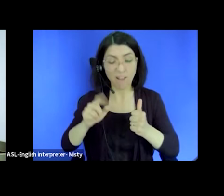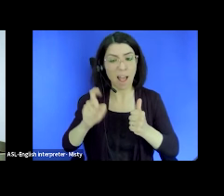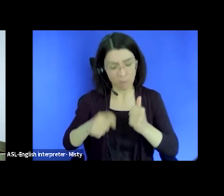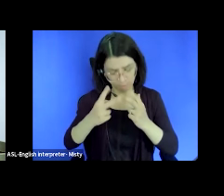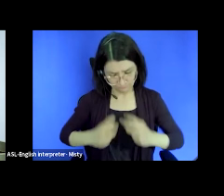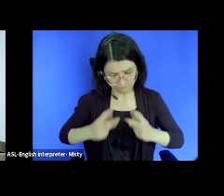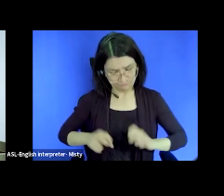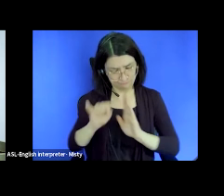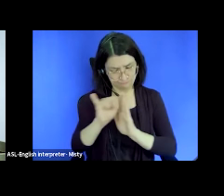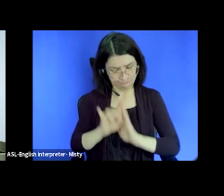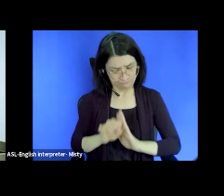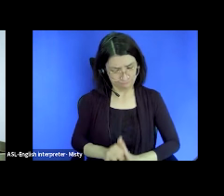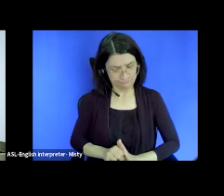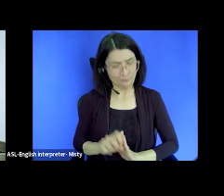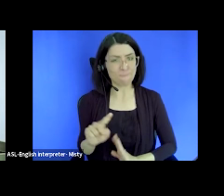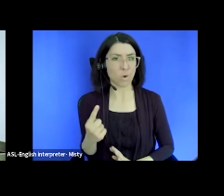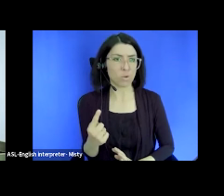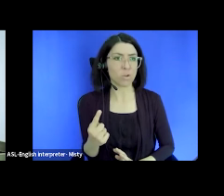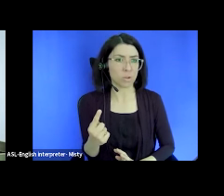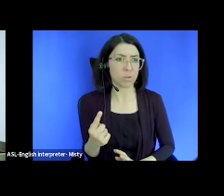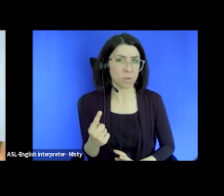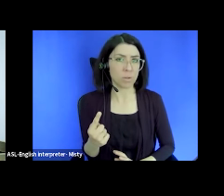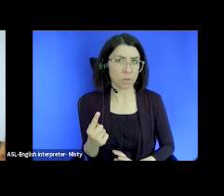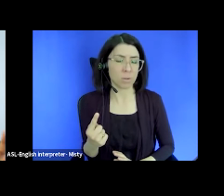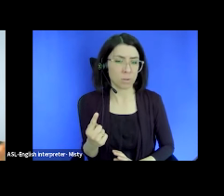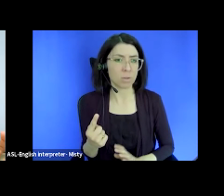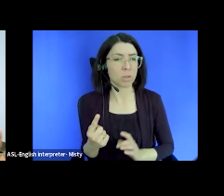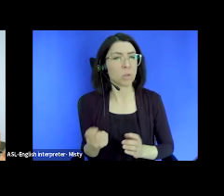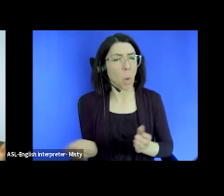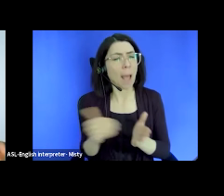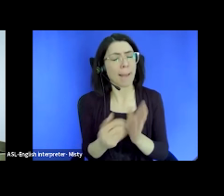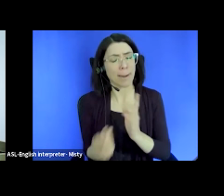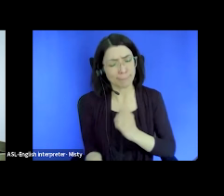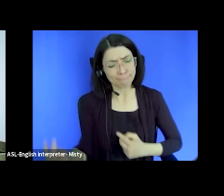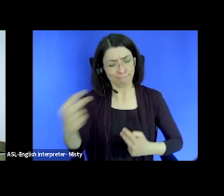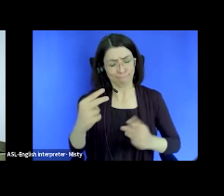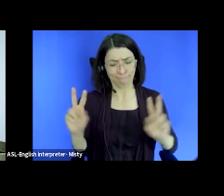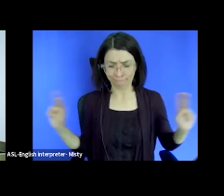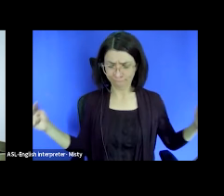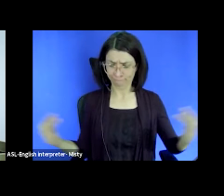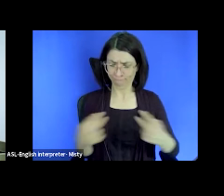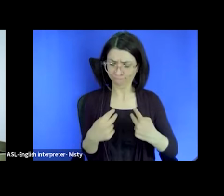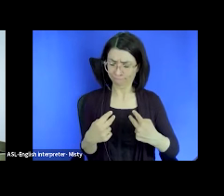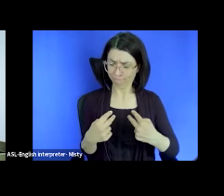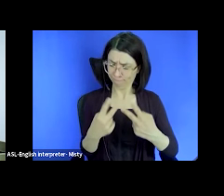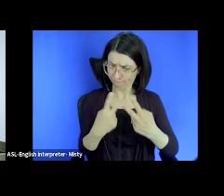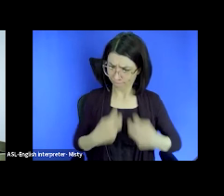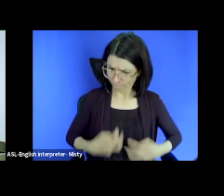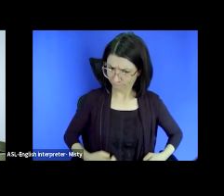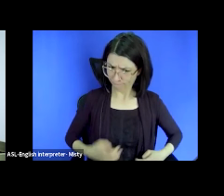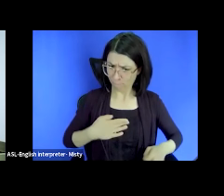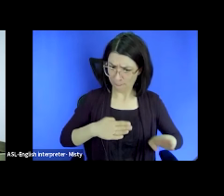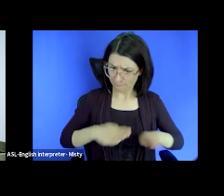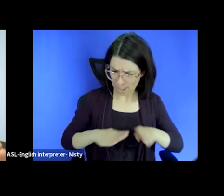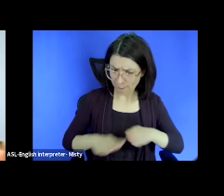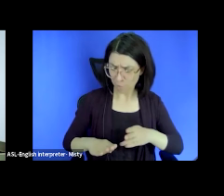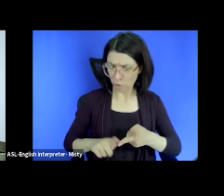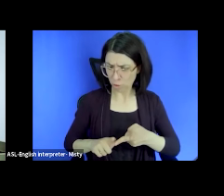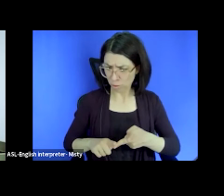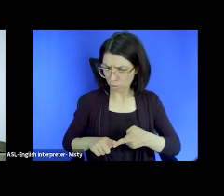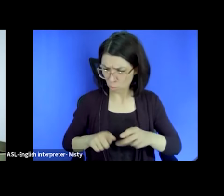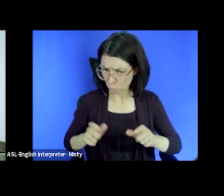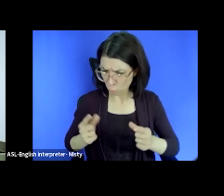an introspective sort of exercise here, in addition to a firm hypothesis. Okay. So you can